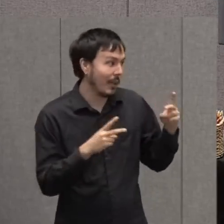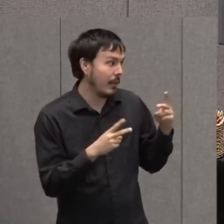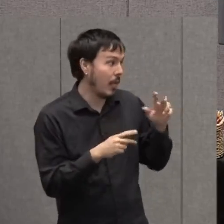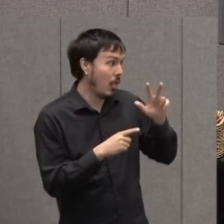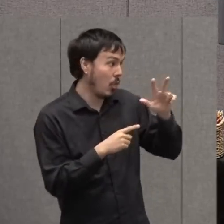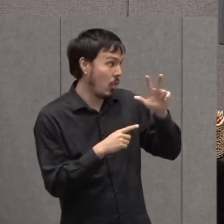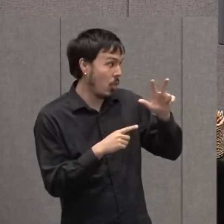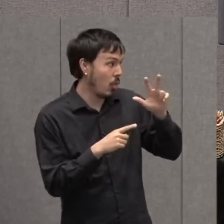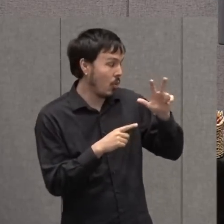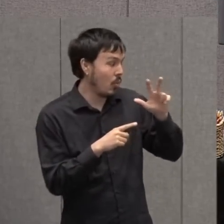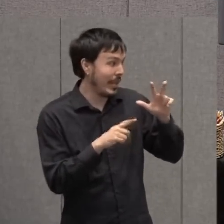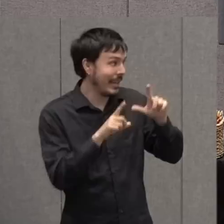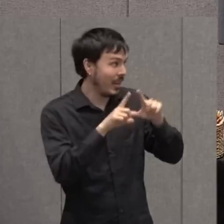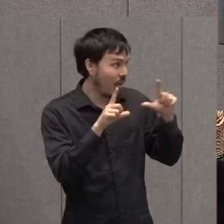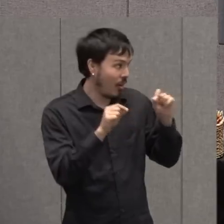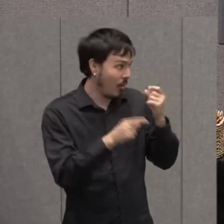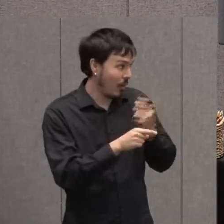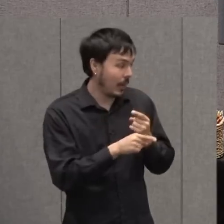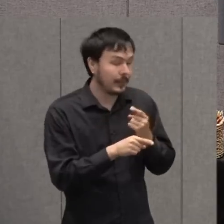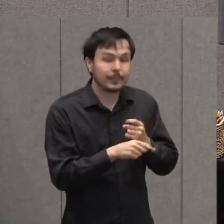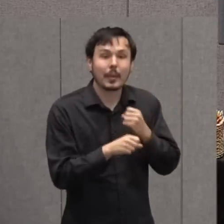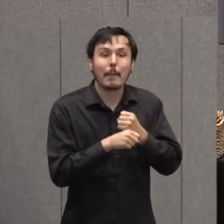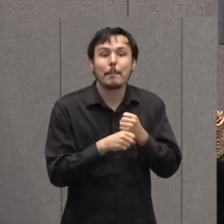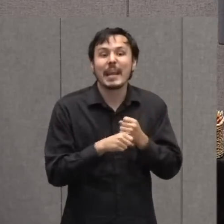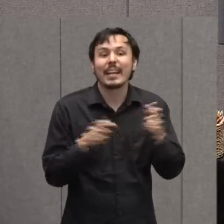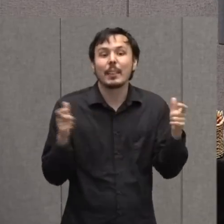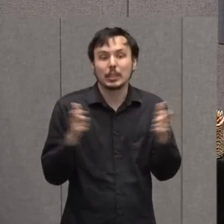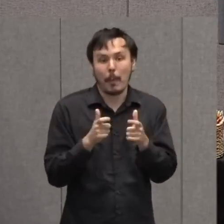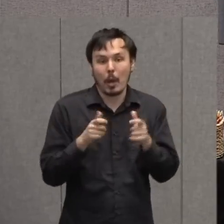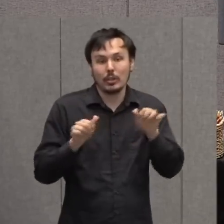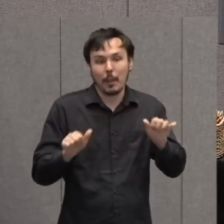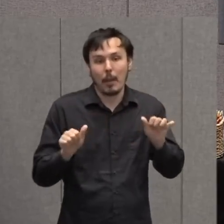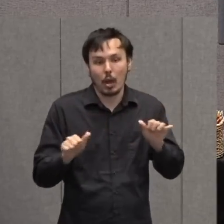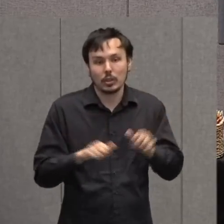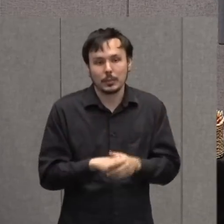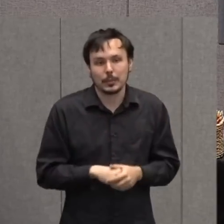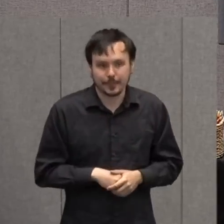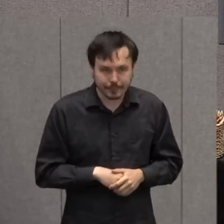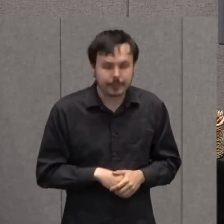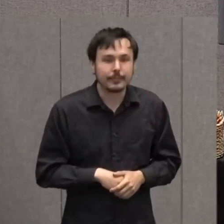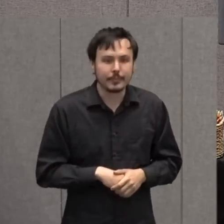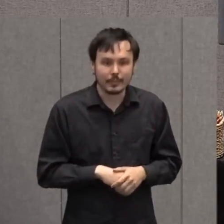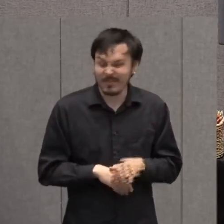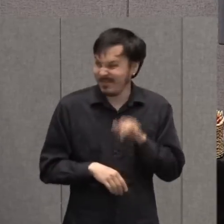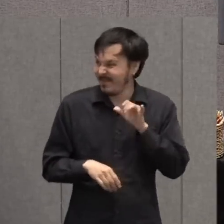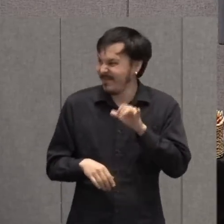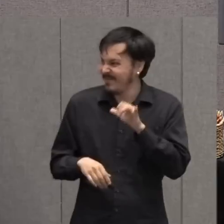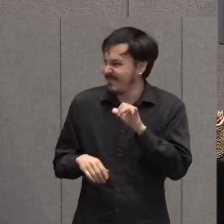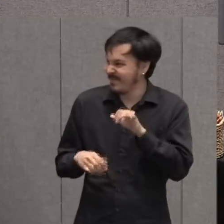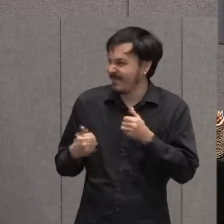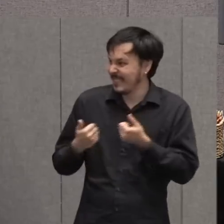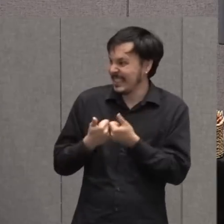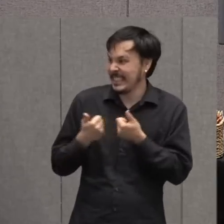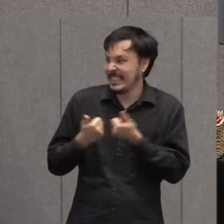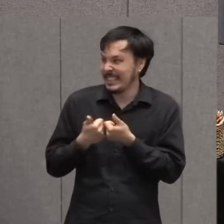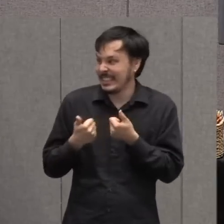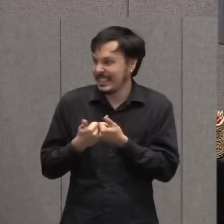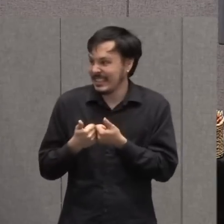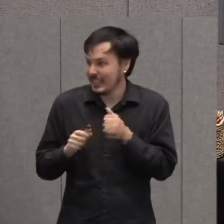cards. Three Three cards, cards. and make the smallest number you can. Ooh, this one's a tricky number, Miss Mays.